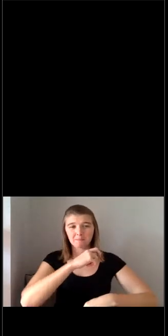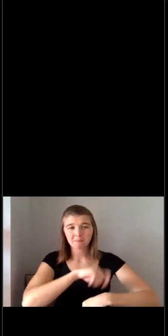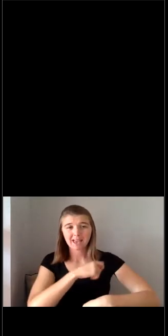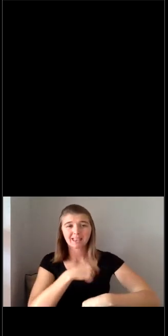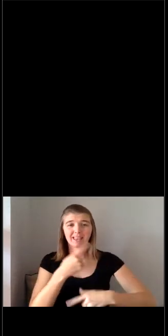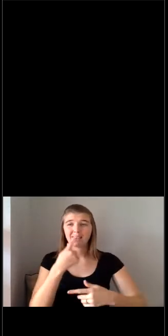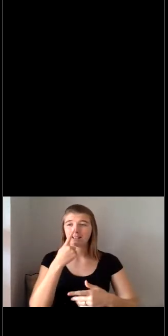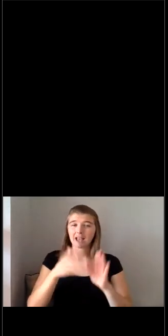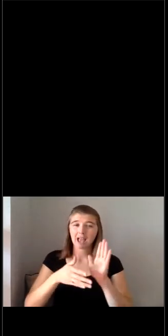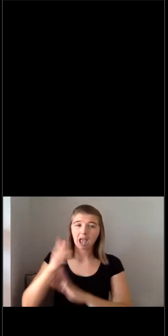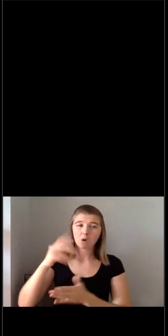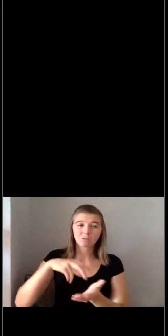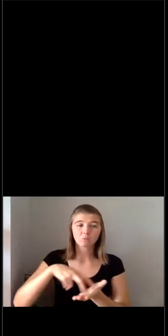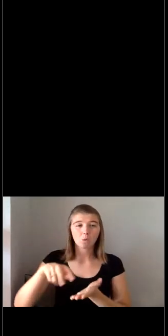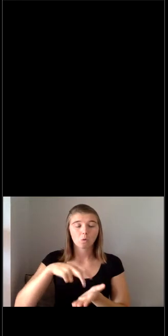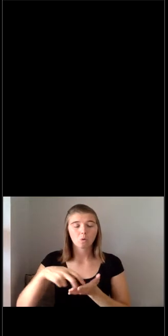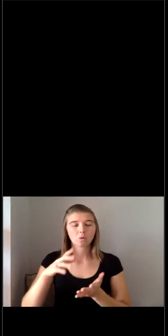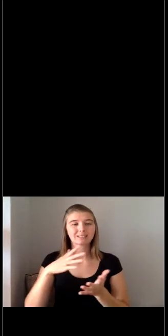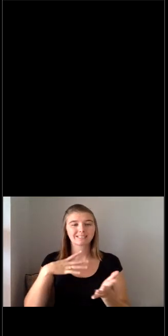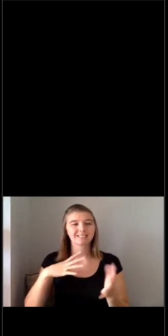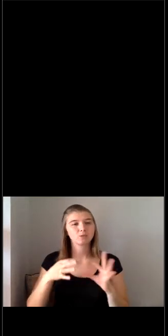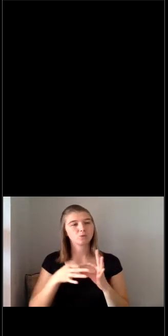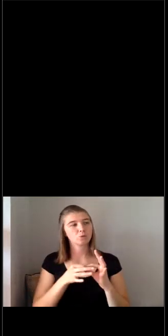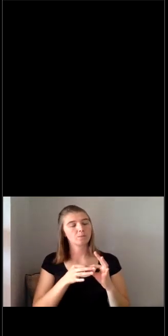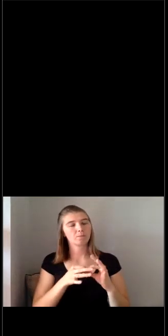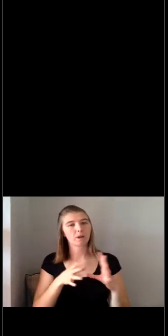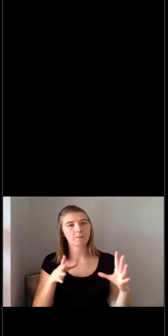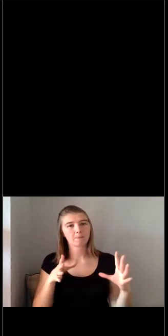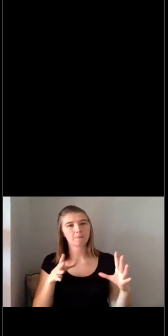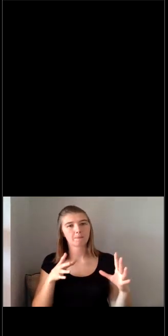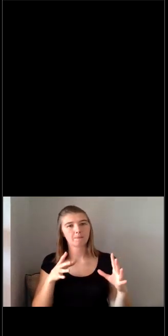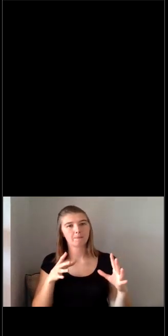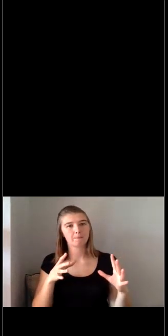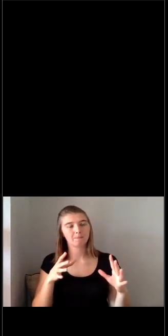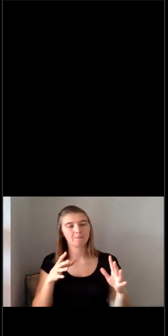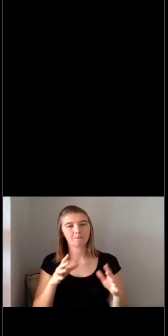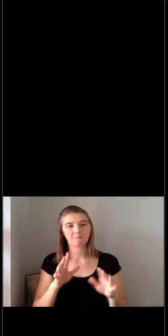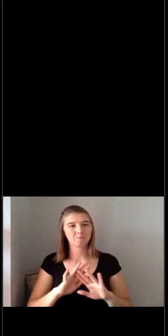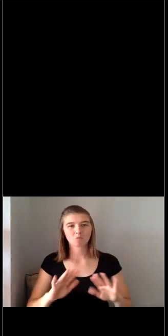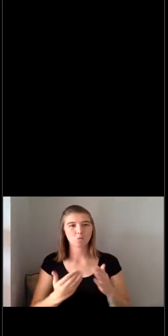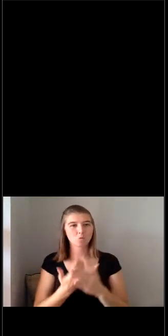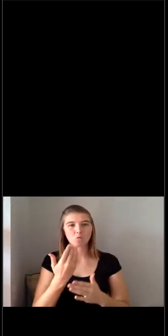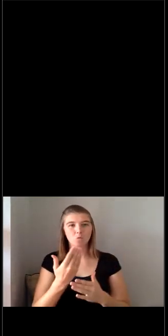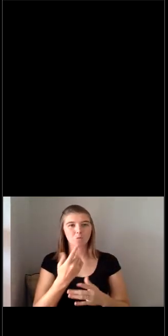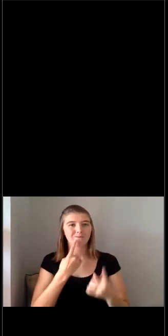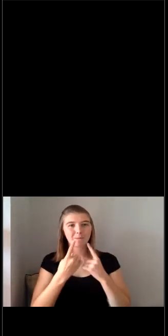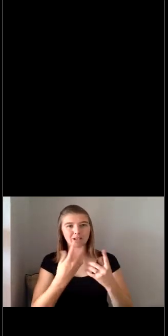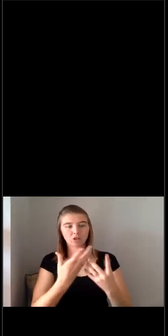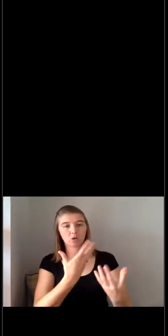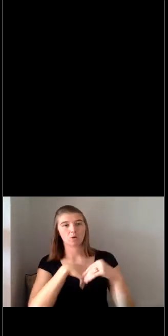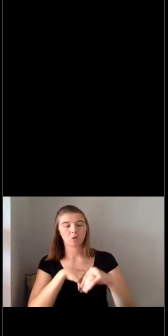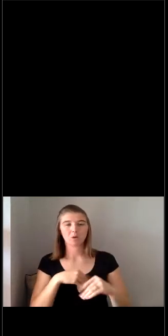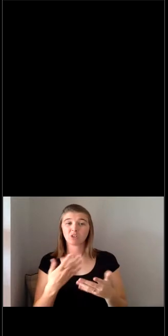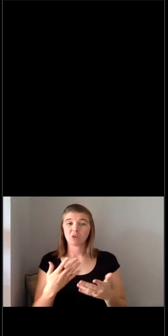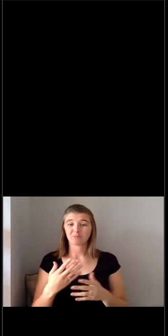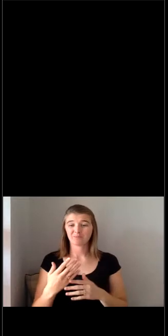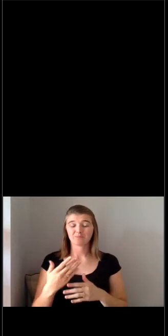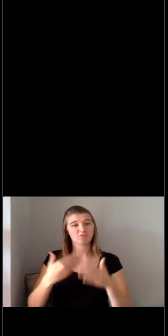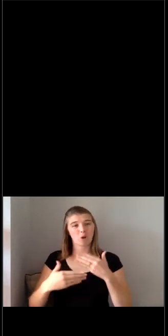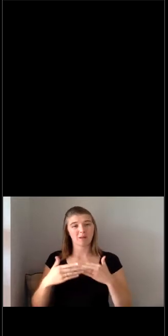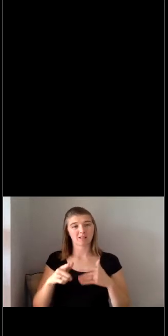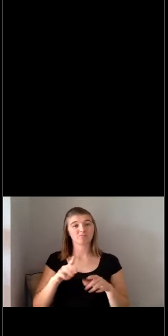as long as it's a moment to disconnect. But going back to the practice, three key elements. First thing we did is become aware of our breathing. When we slow down our breathing,